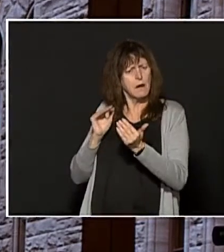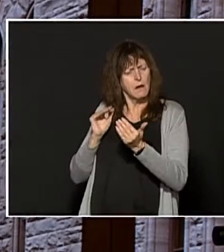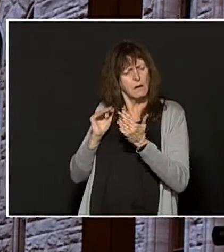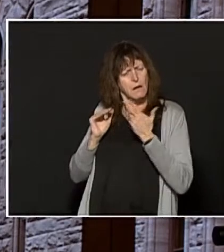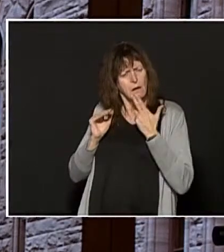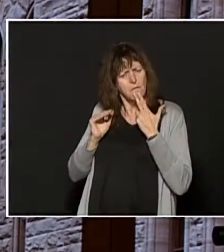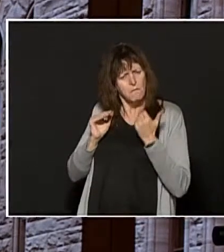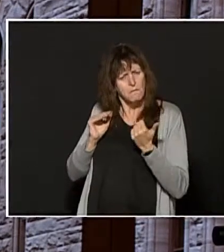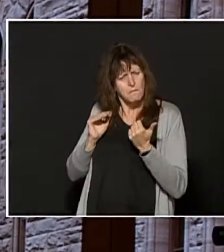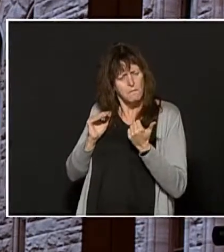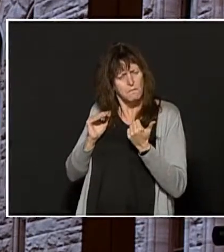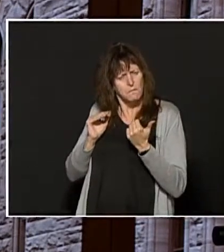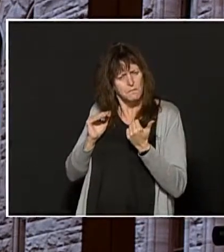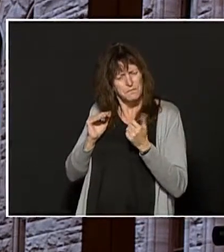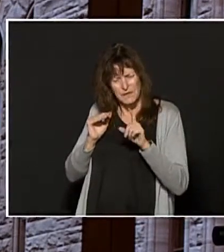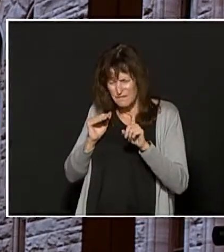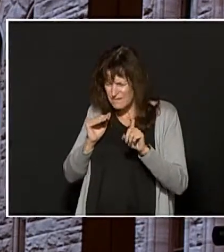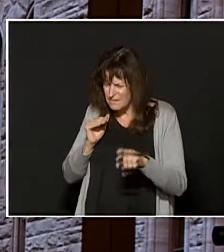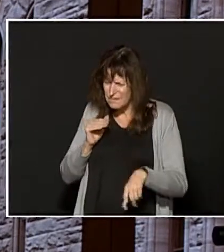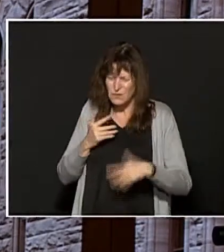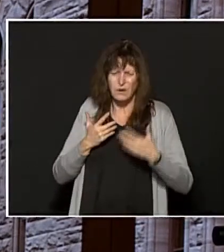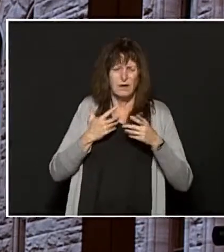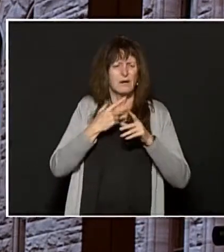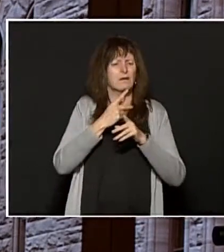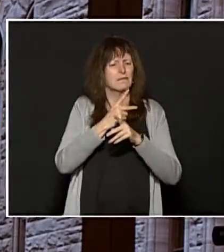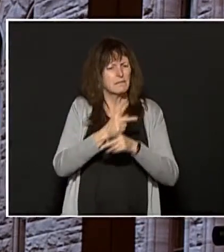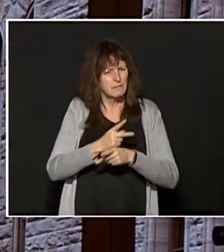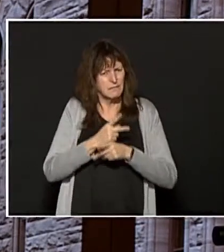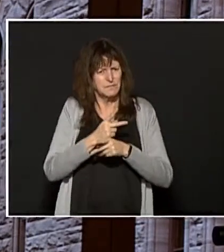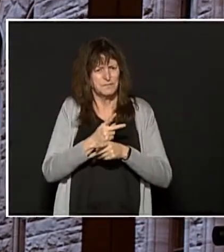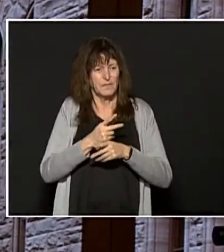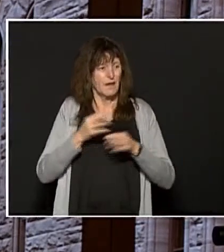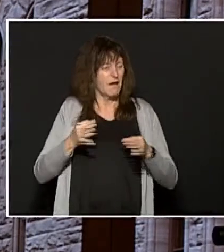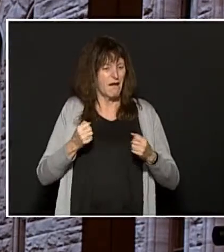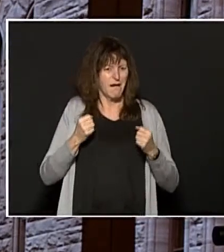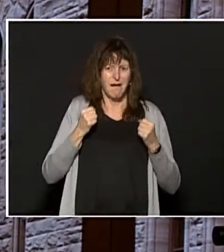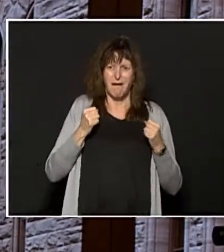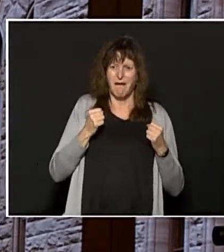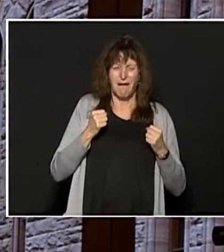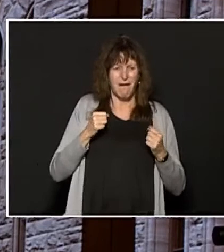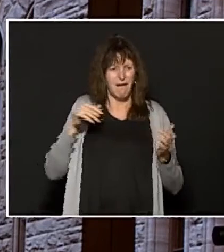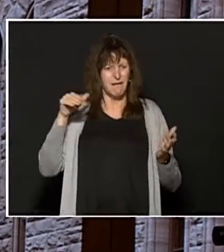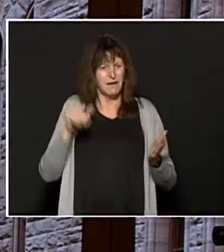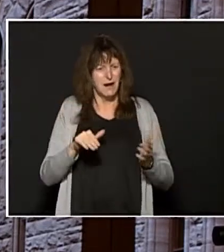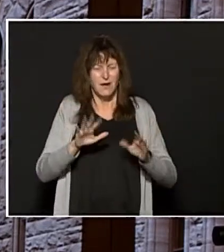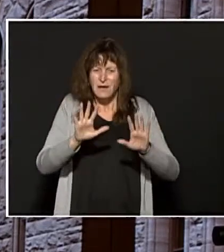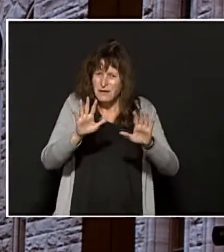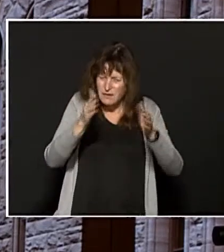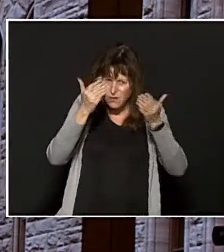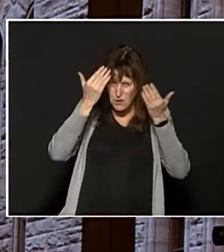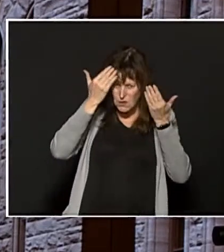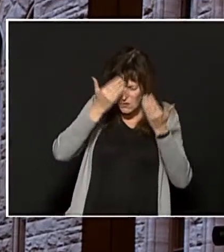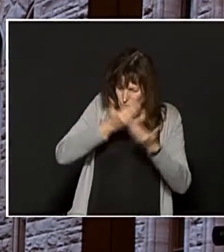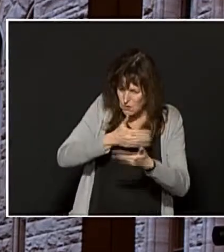be very cautious about drawing conclusions about our success yet on this grounds.